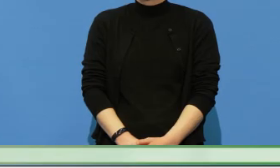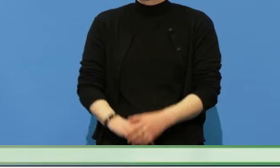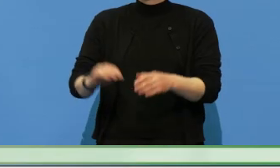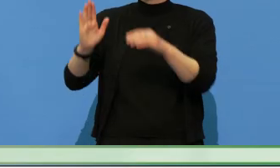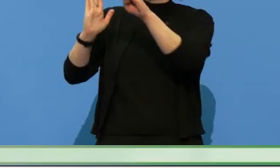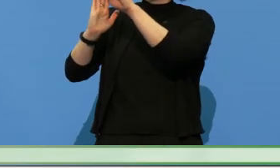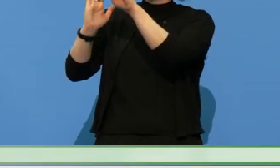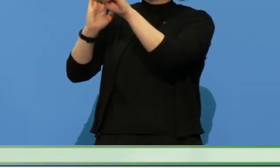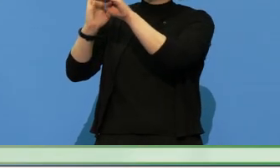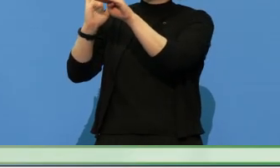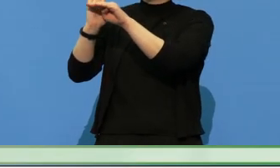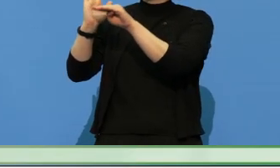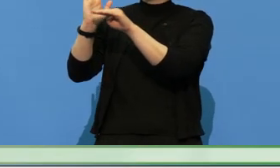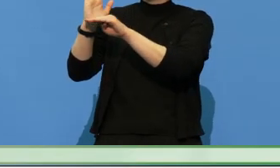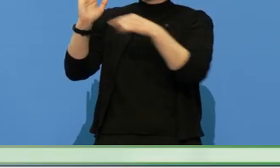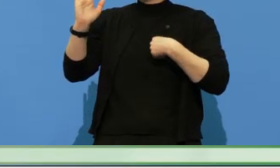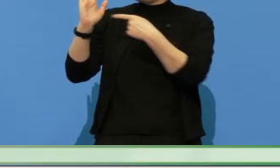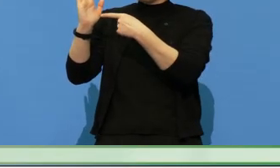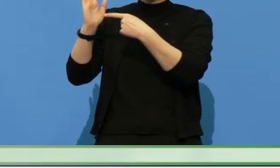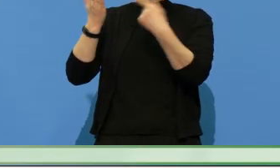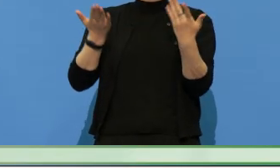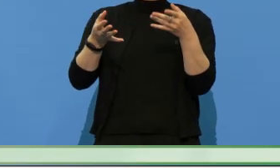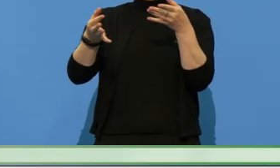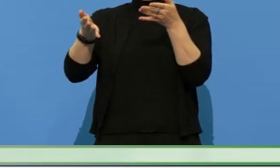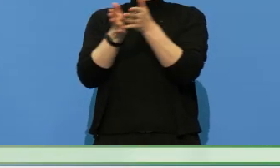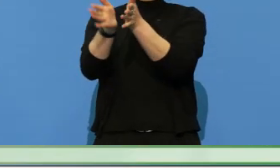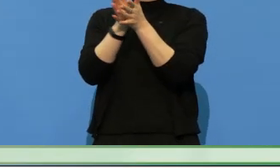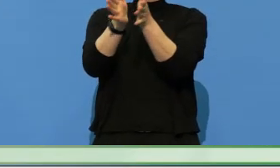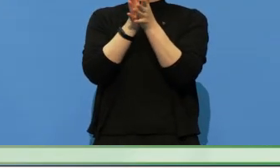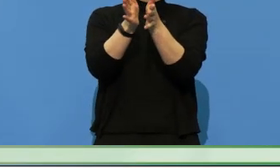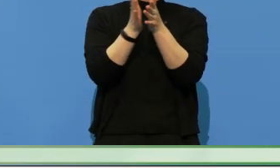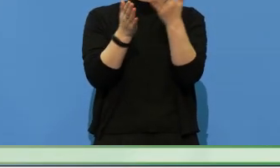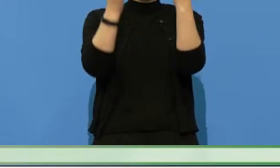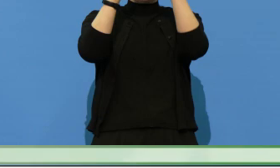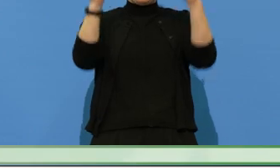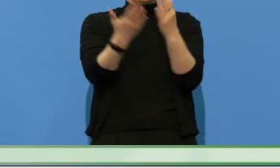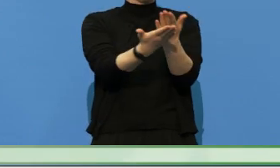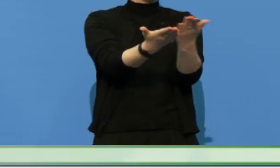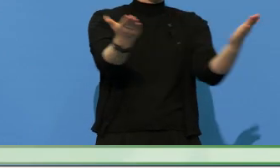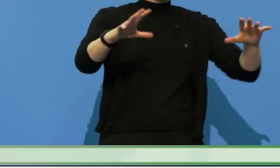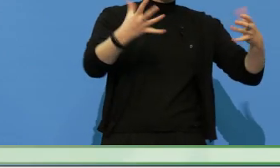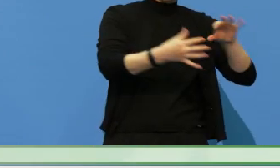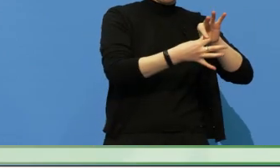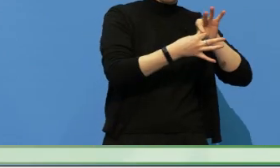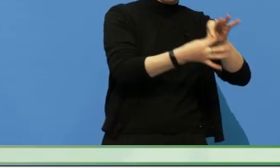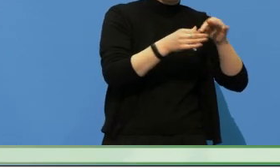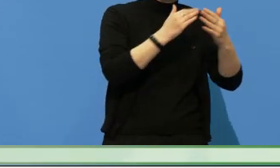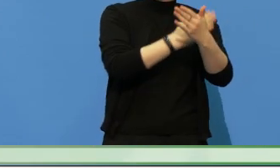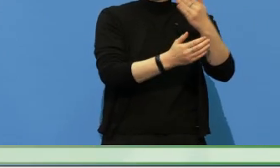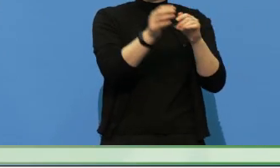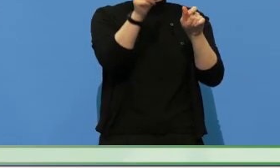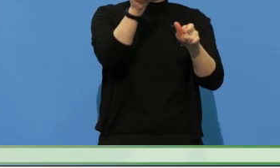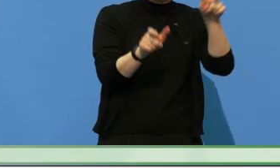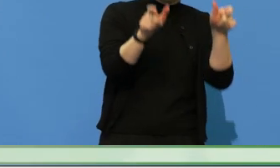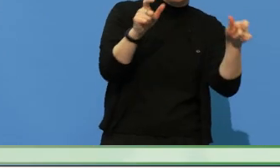of the people with disabilities we are working with, our trainers, our educators, but also with our architects, with